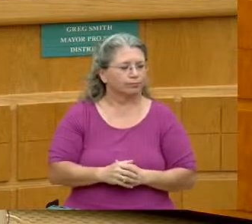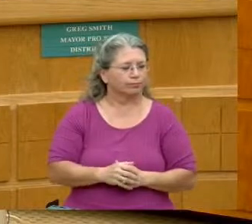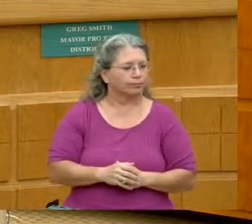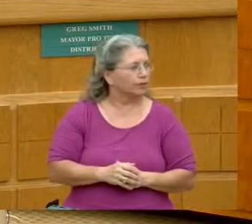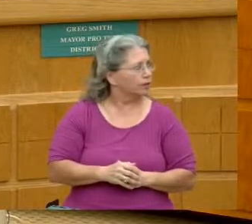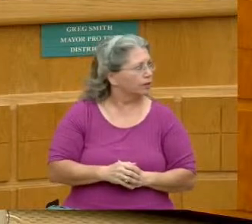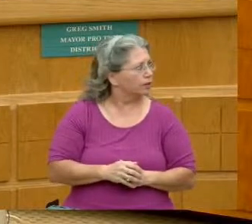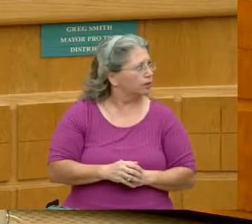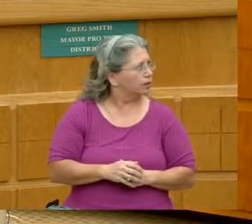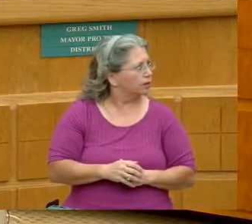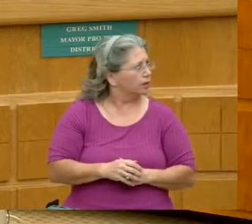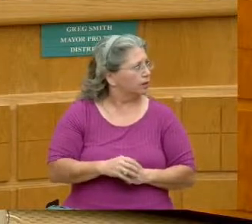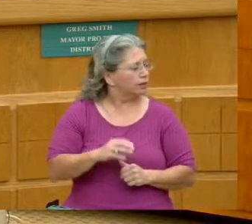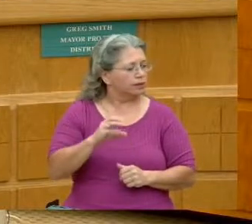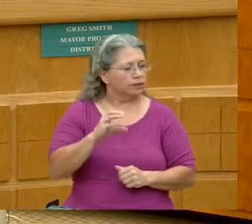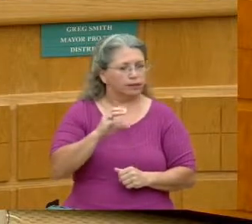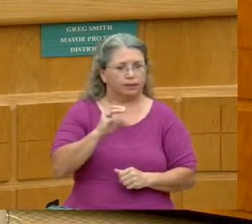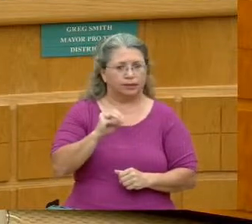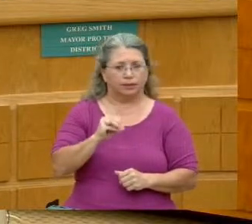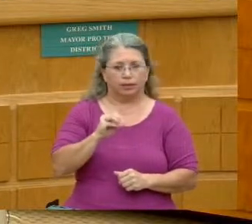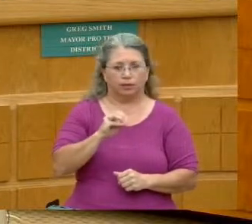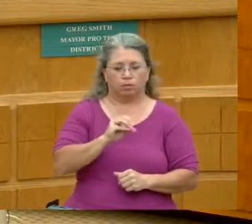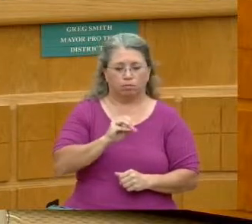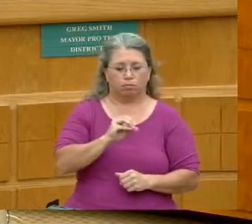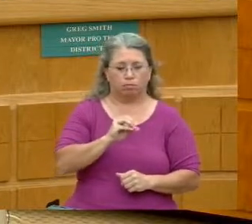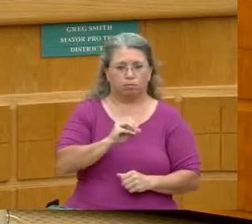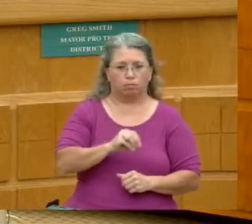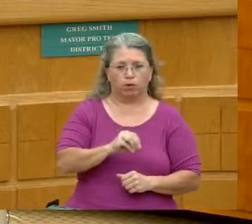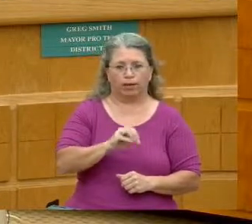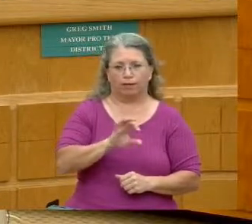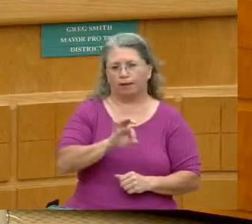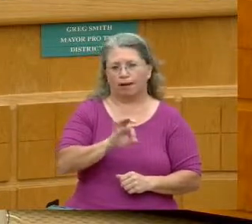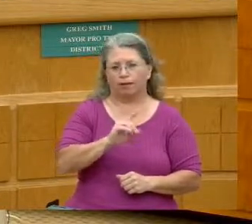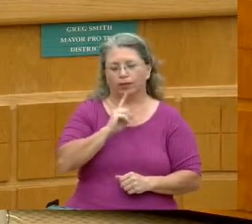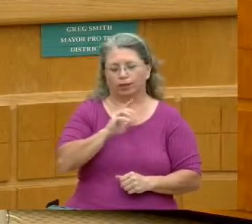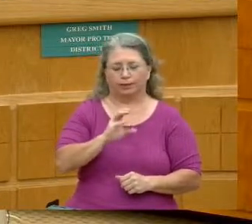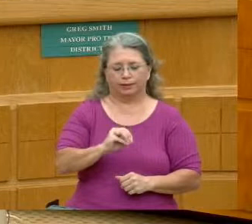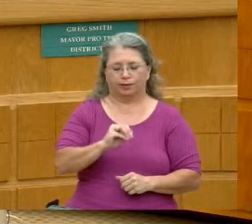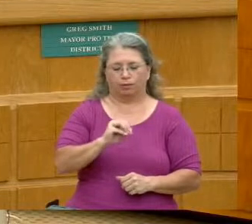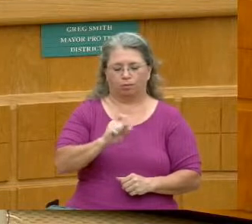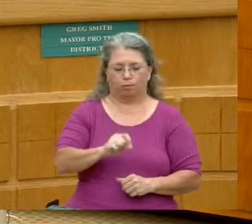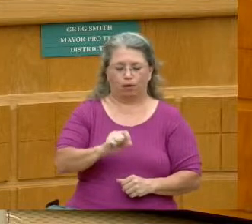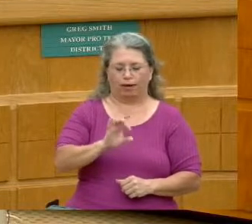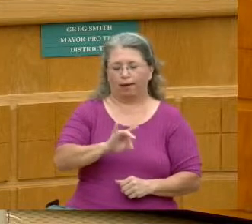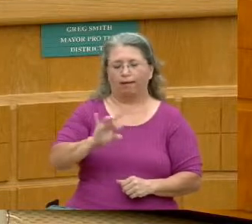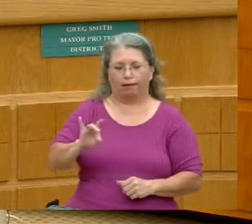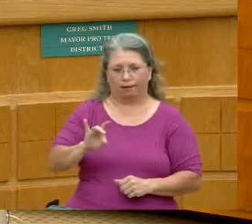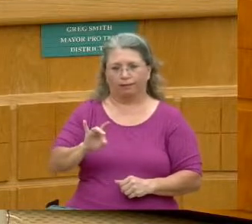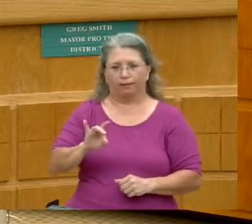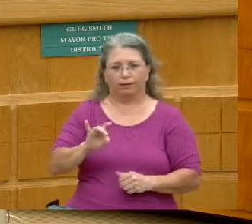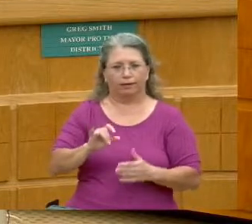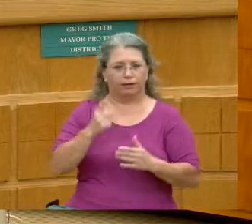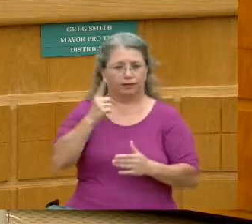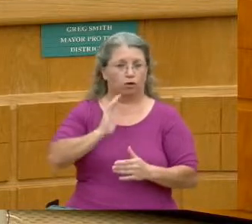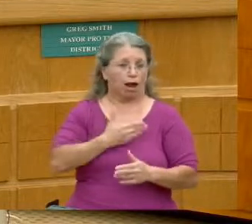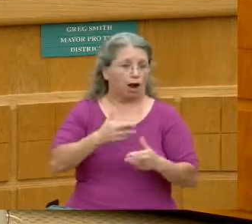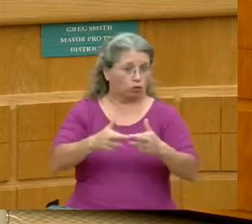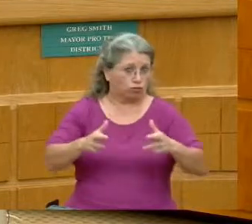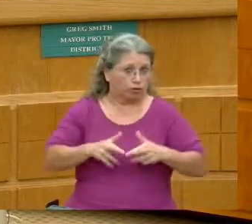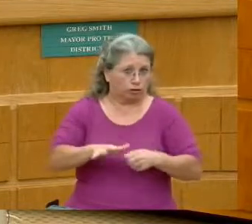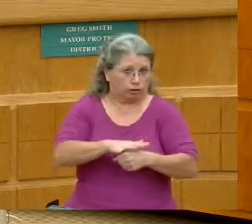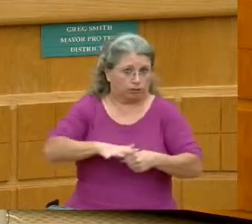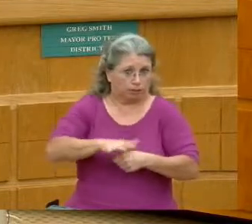like this value. So the 0.9 is actually a 0.88. And so this is for our region of Texas. For the